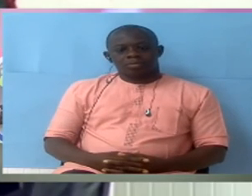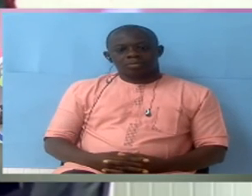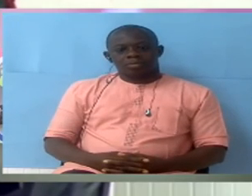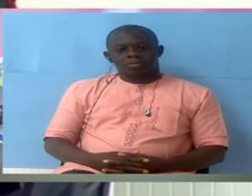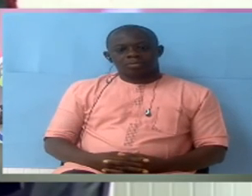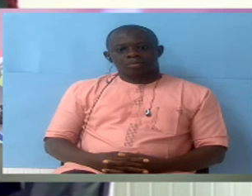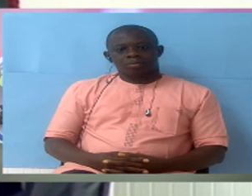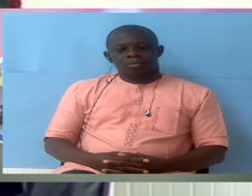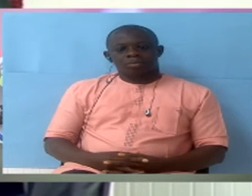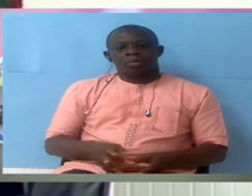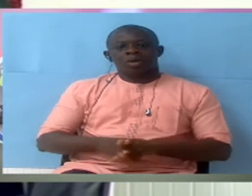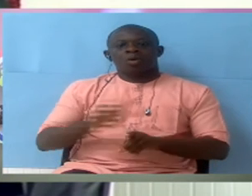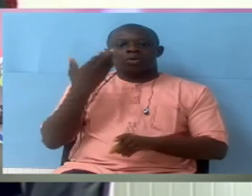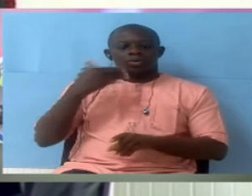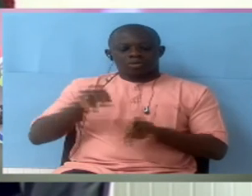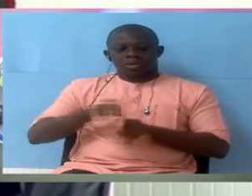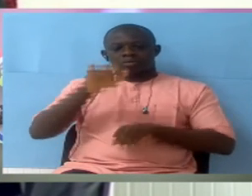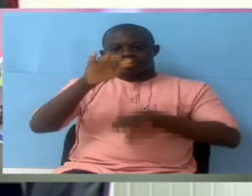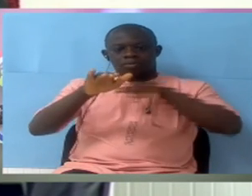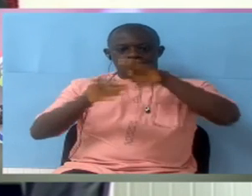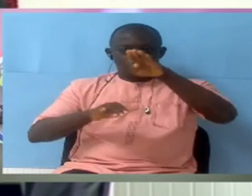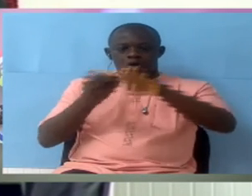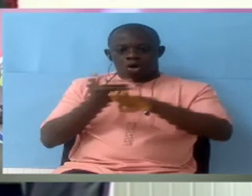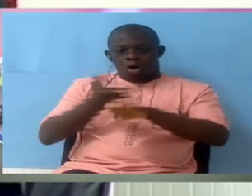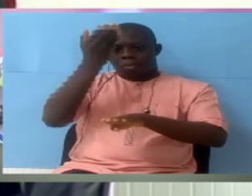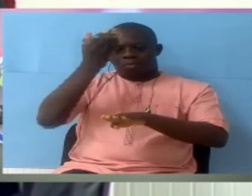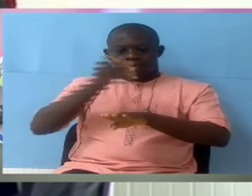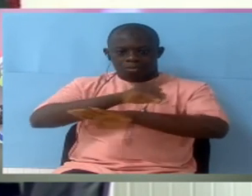When we were climbing the stairs, it